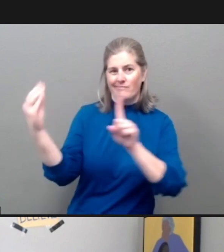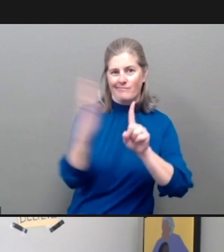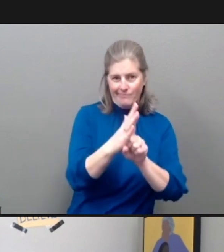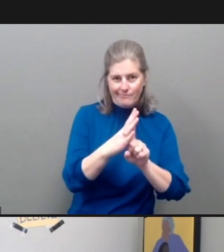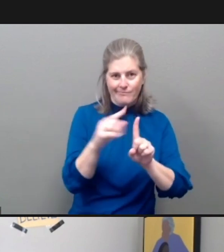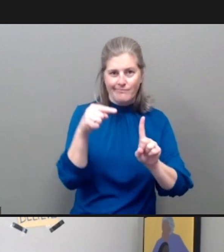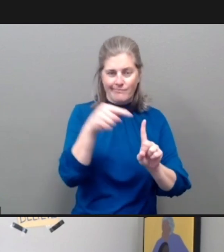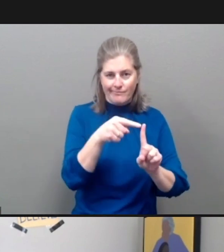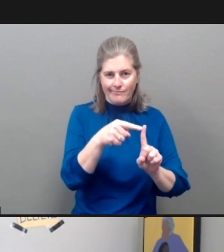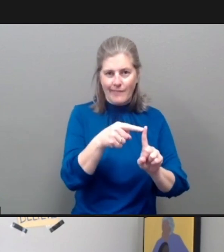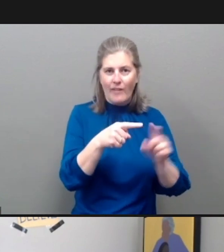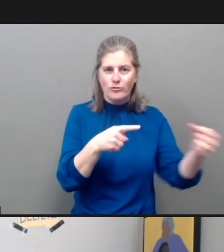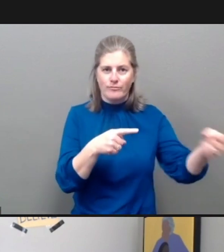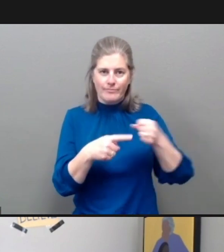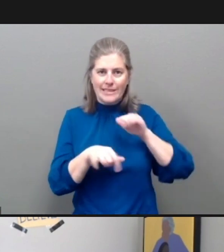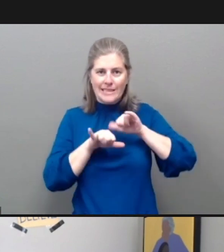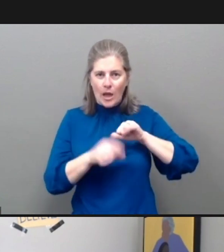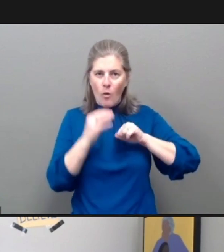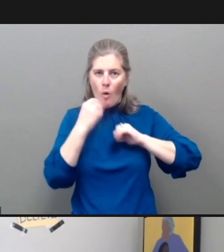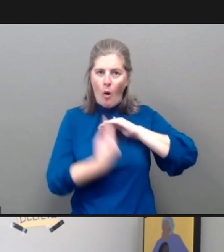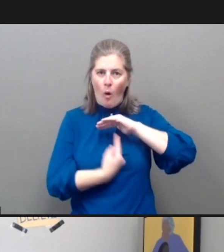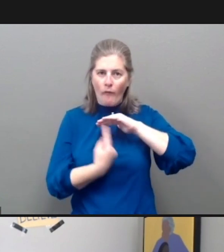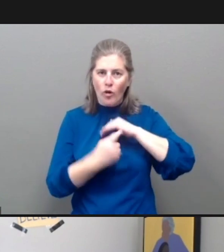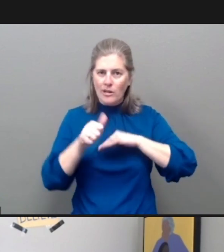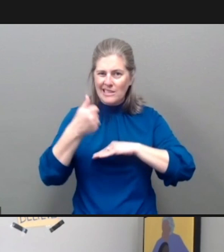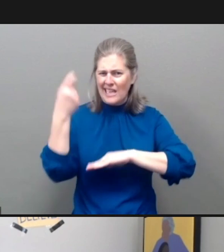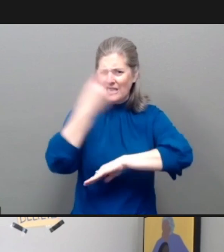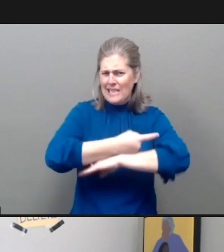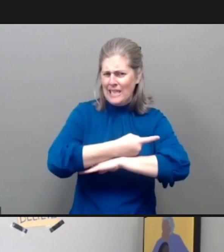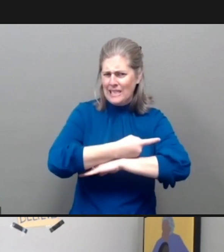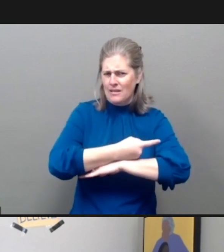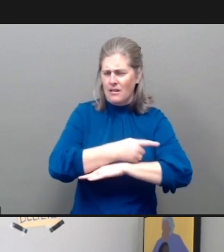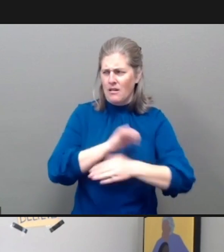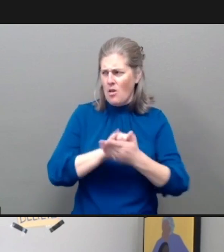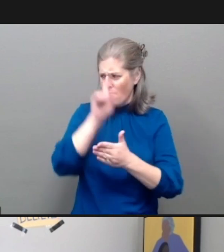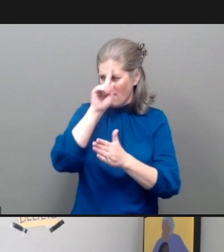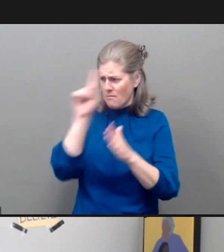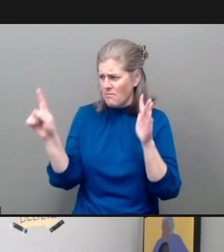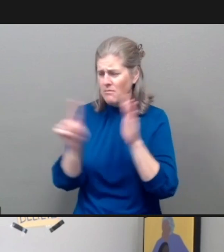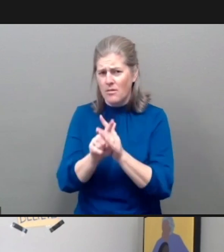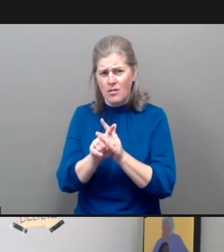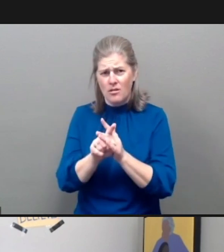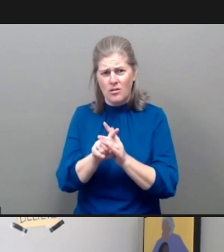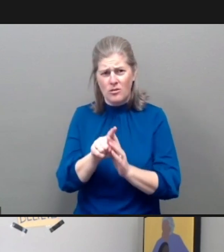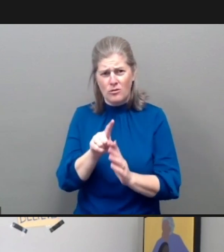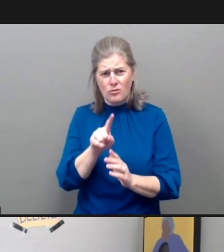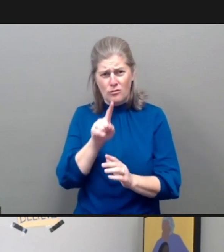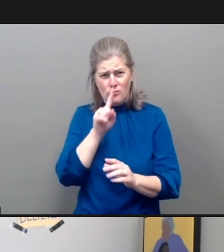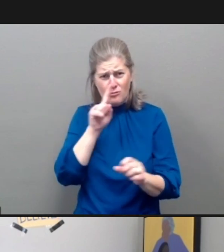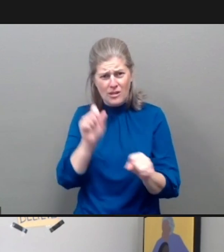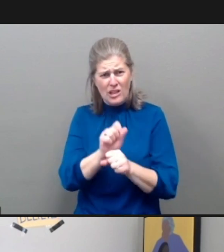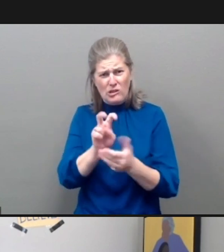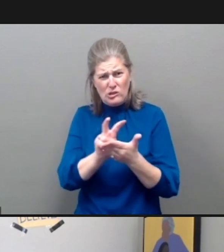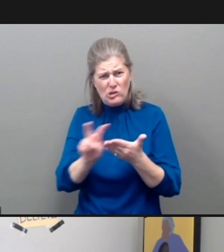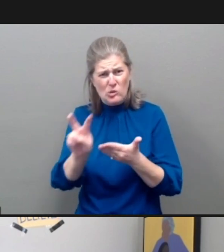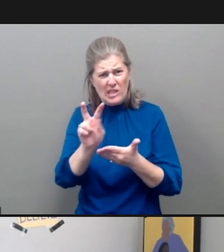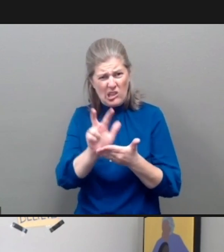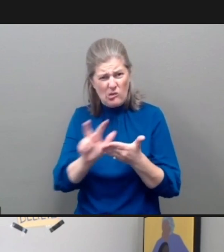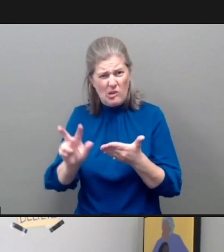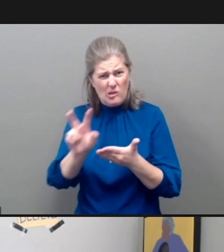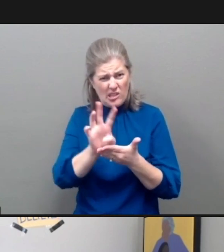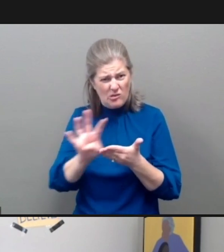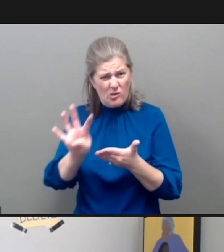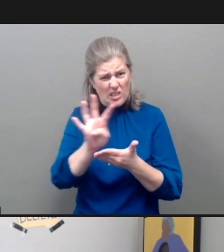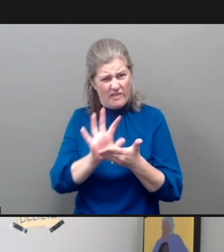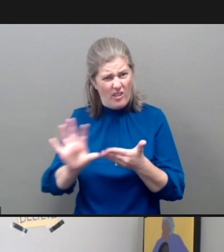and is going to have to stay home for 10 days. The question kind of came up, is it really going to be 2 to 5 weeks before something like this is